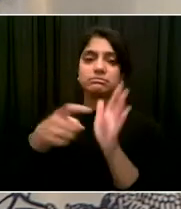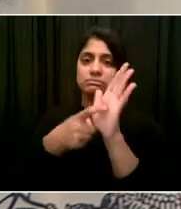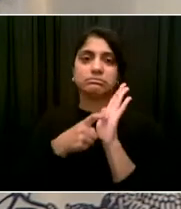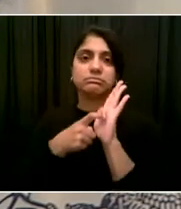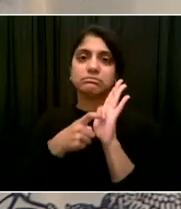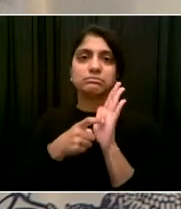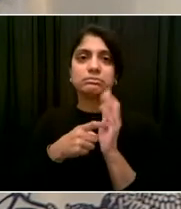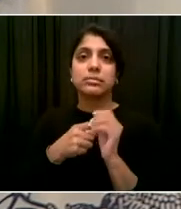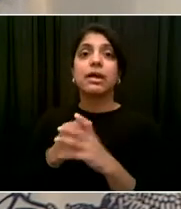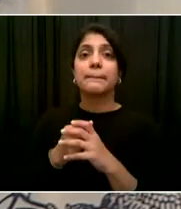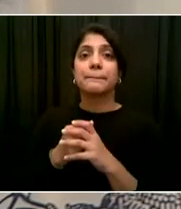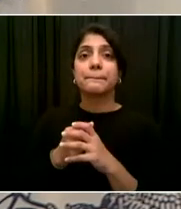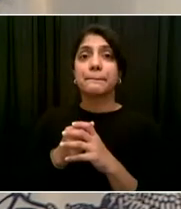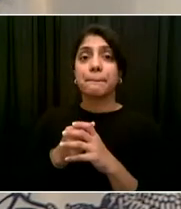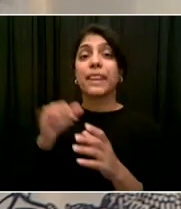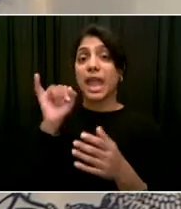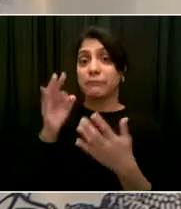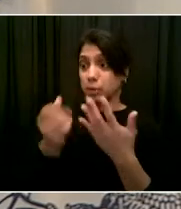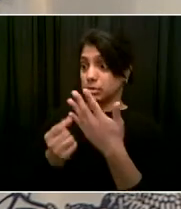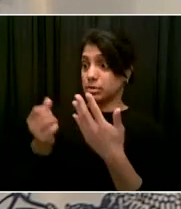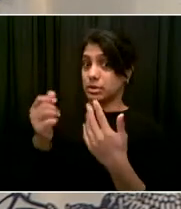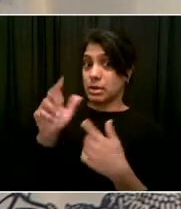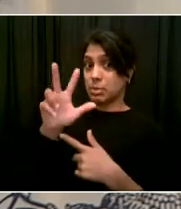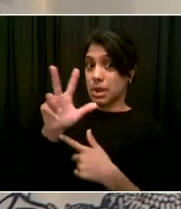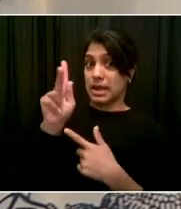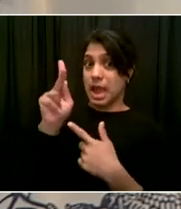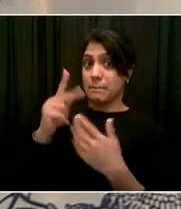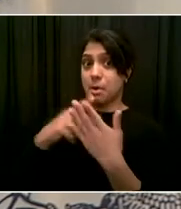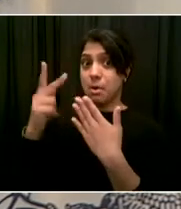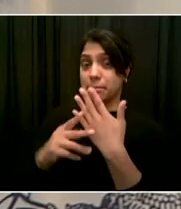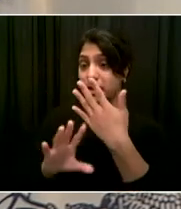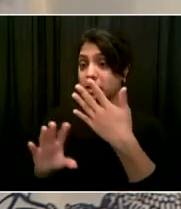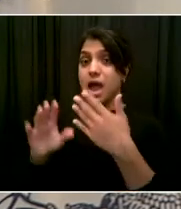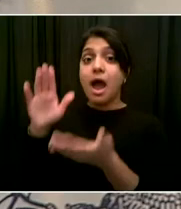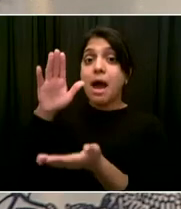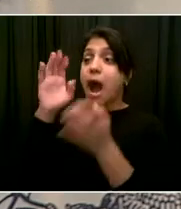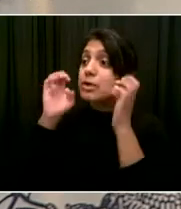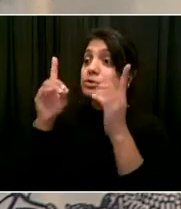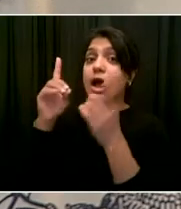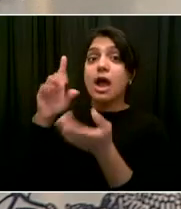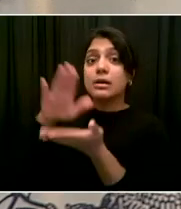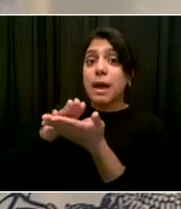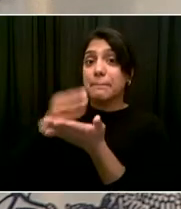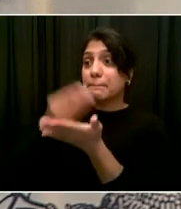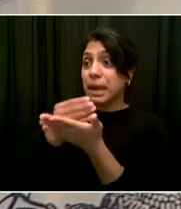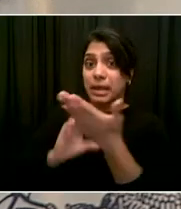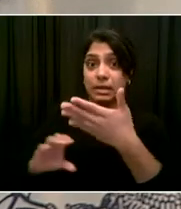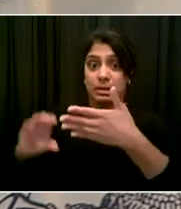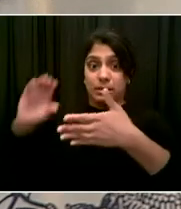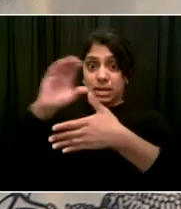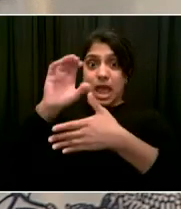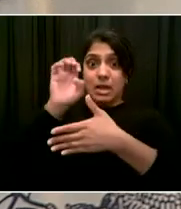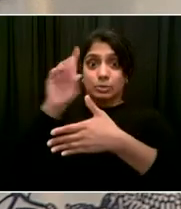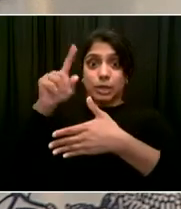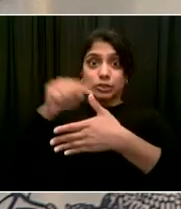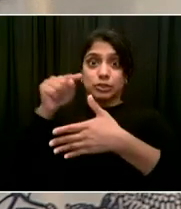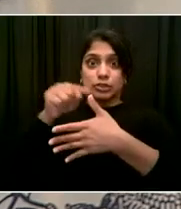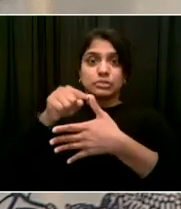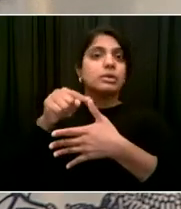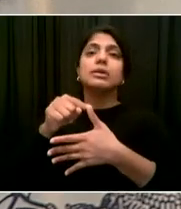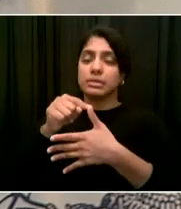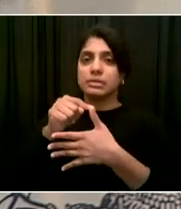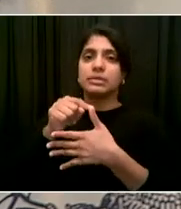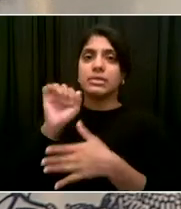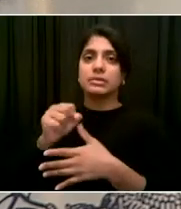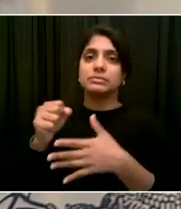that's where the first resources go, and that's what needs to happen. The fact that the city of New York before our administration was not spending resources on early